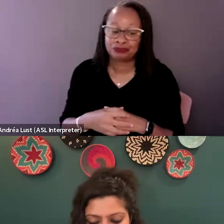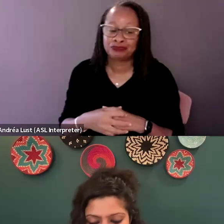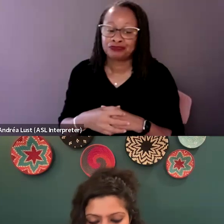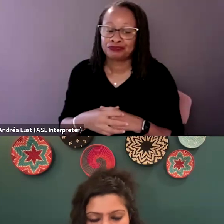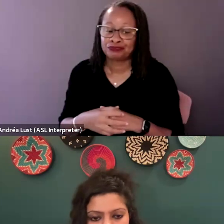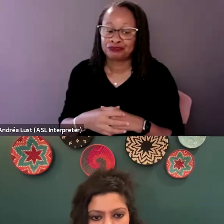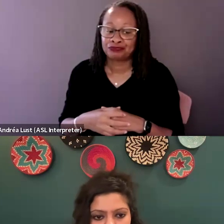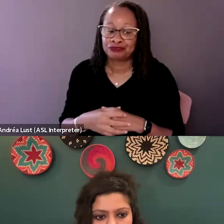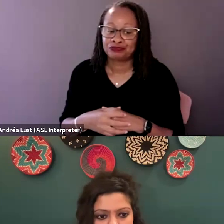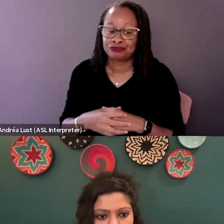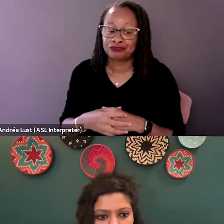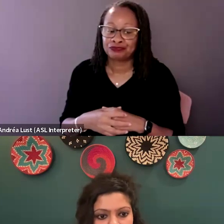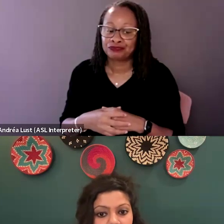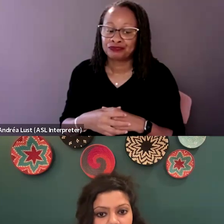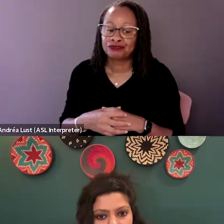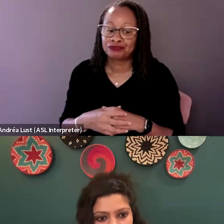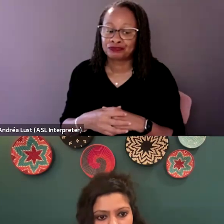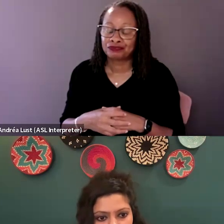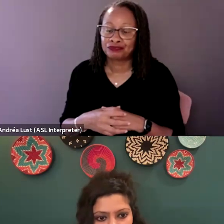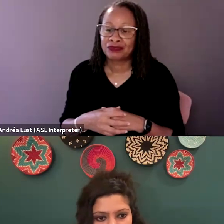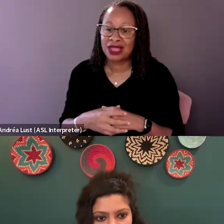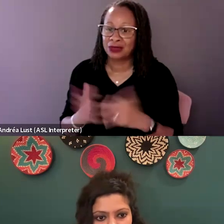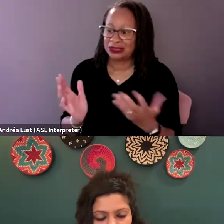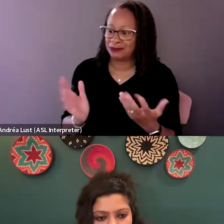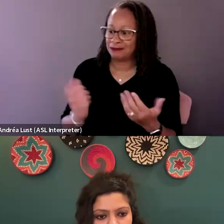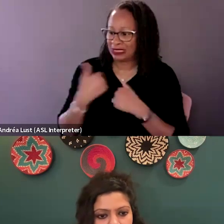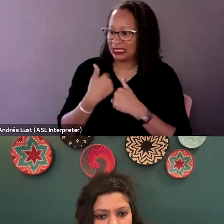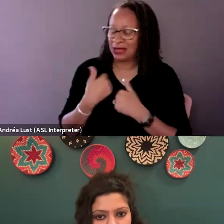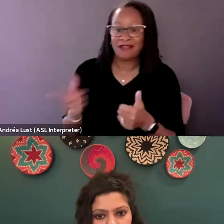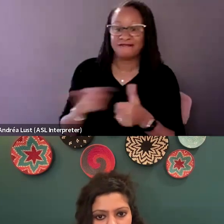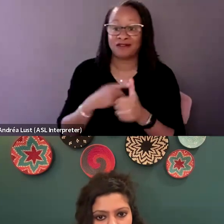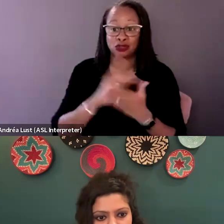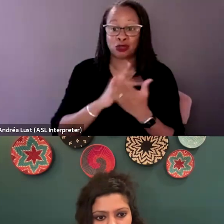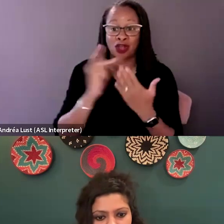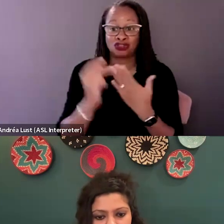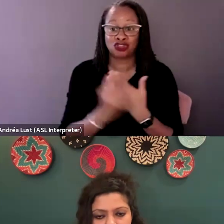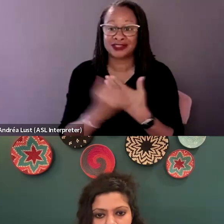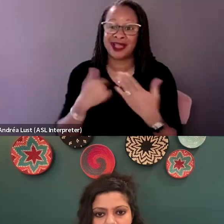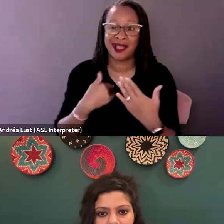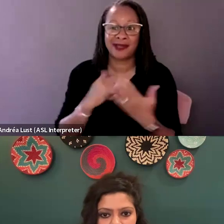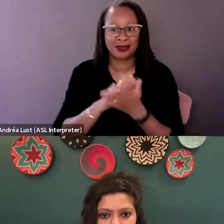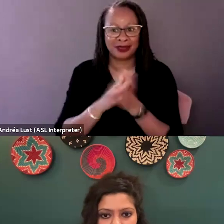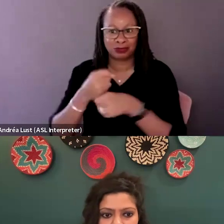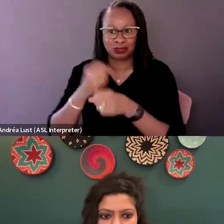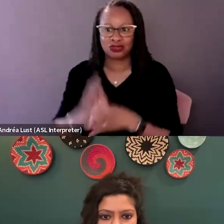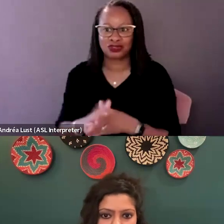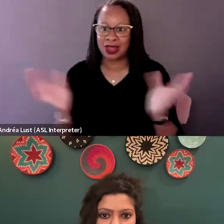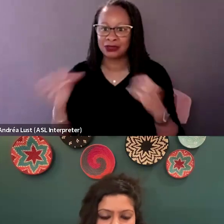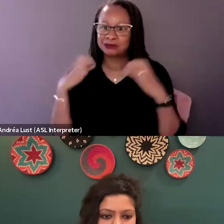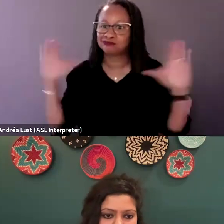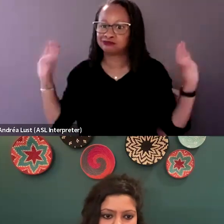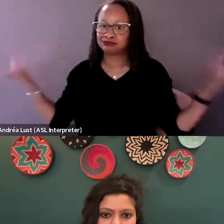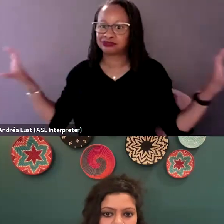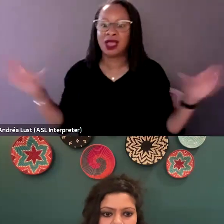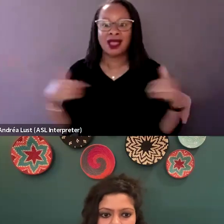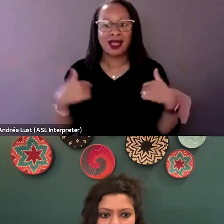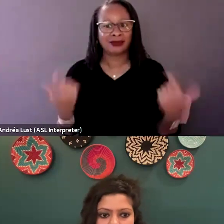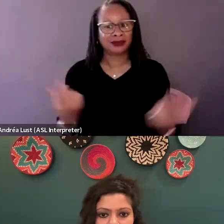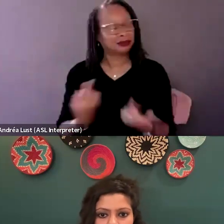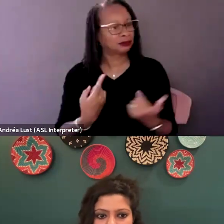also rooted, I think, in our traditions of documentary cinema and then the ones that exist here in India. Yeah.